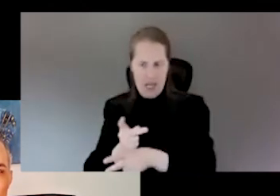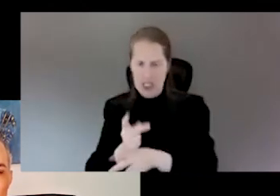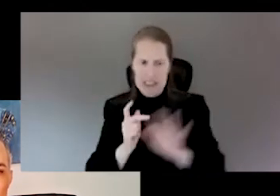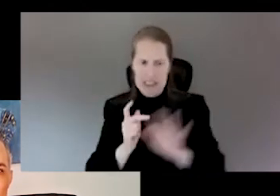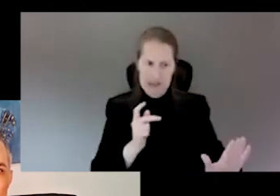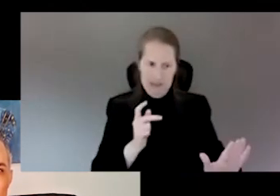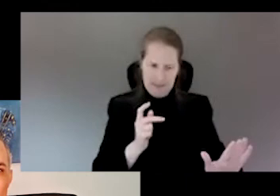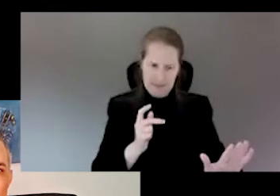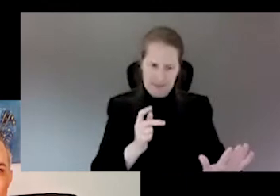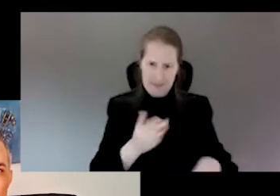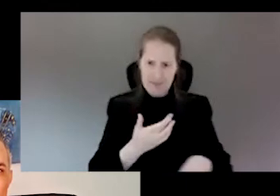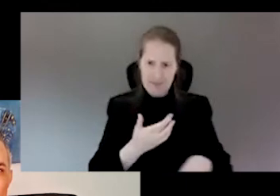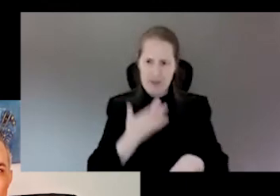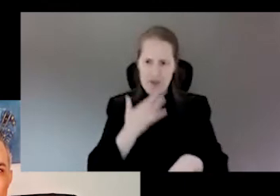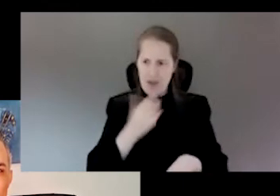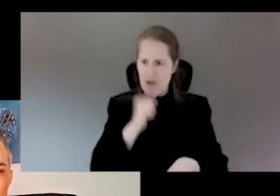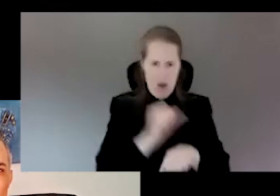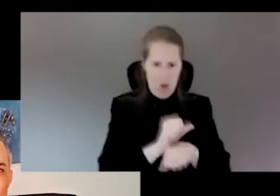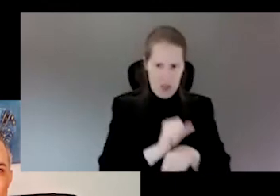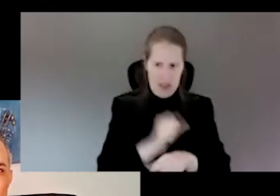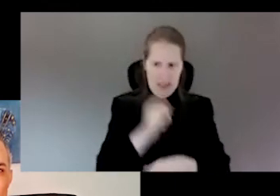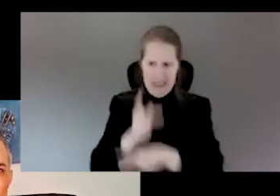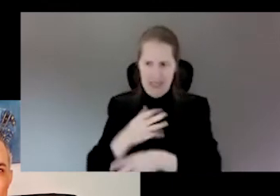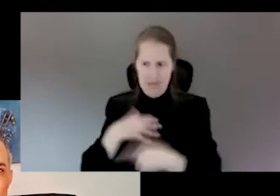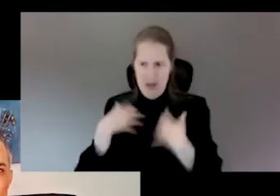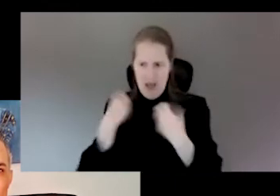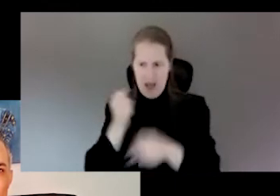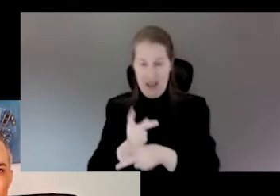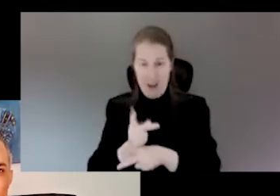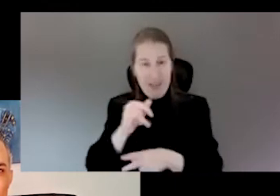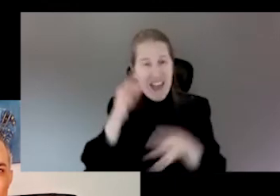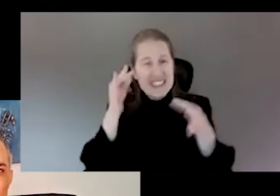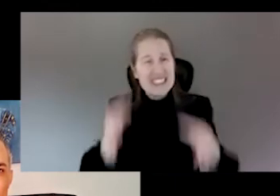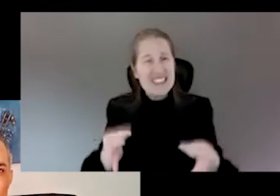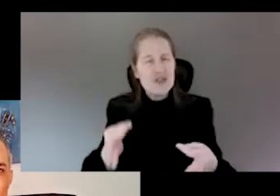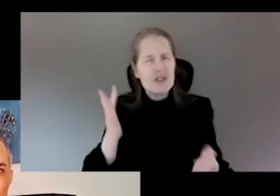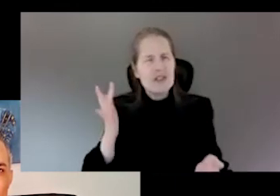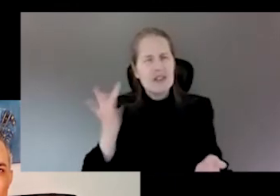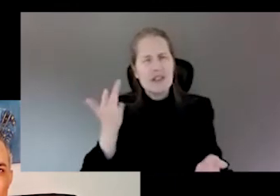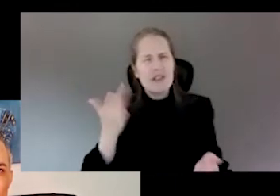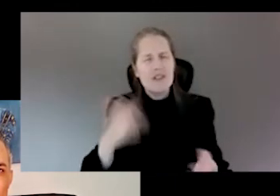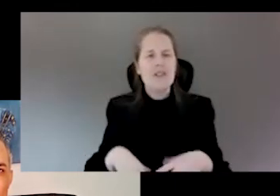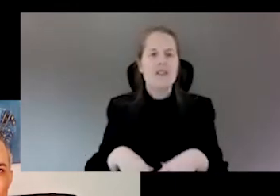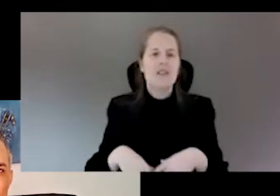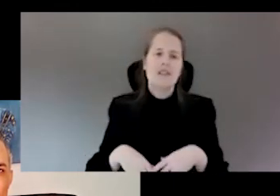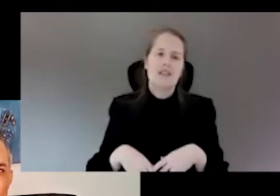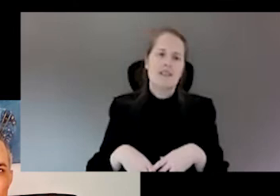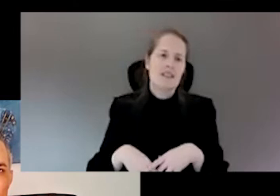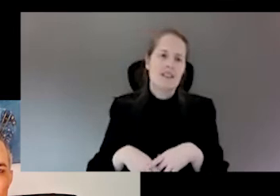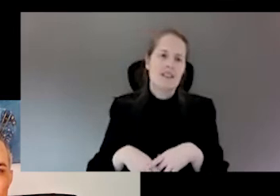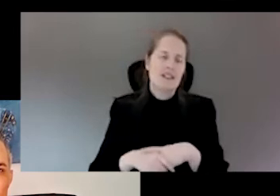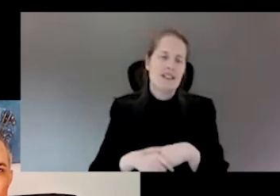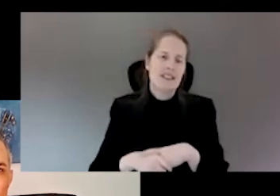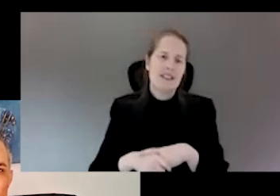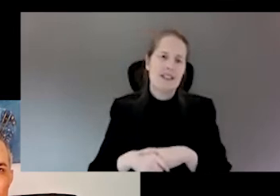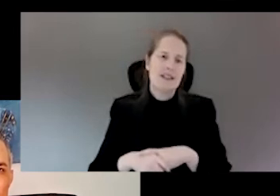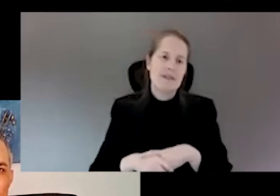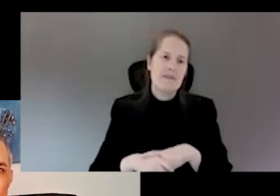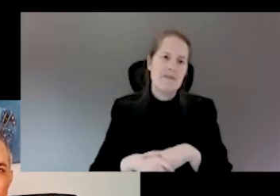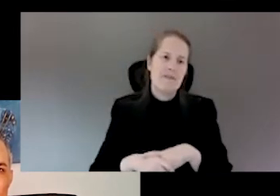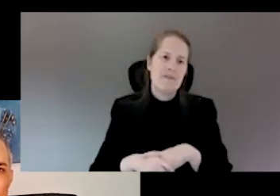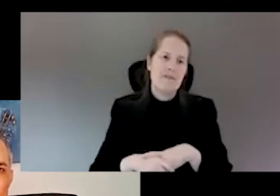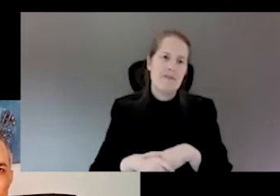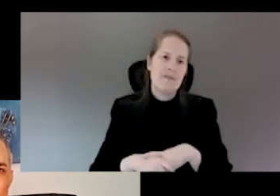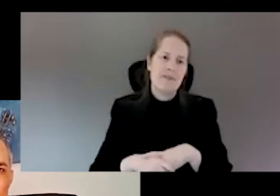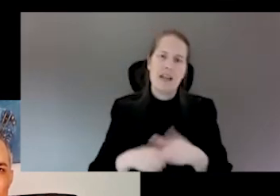they want to get a job or did they want to keep their health care? And that became just such an